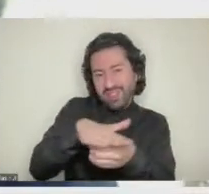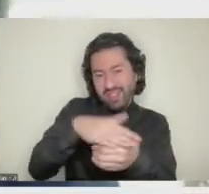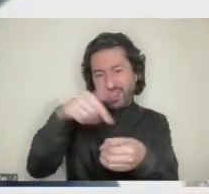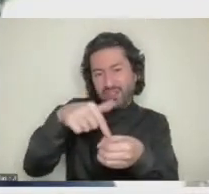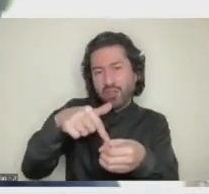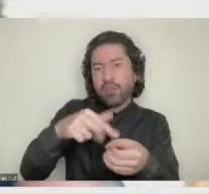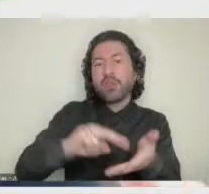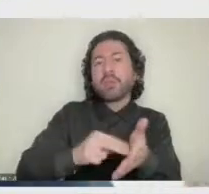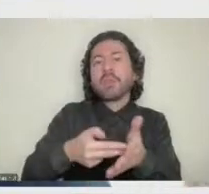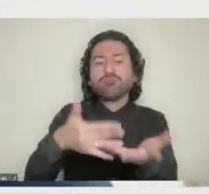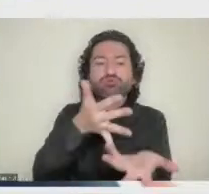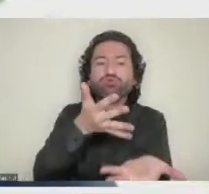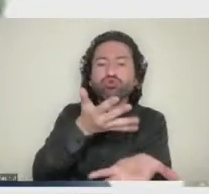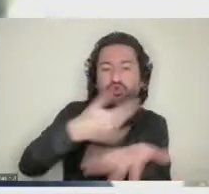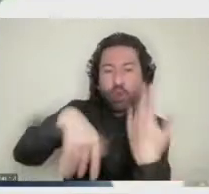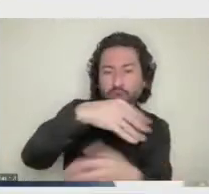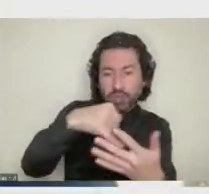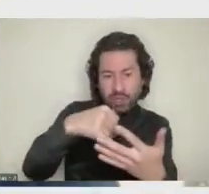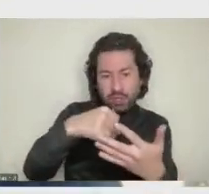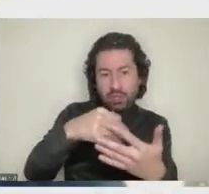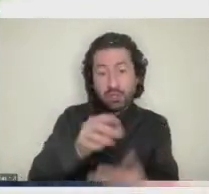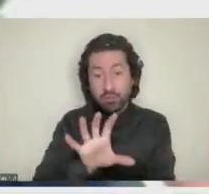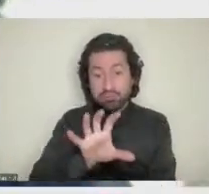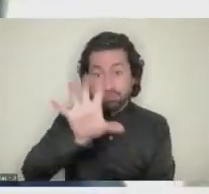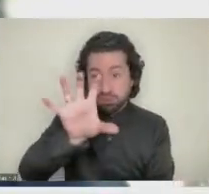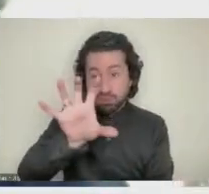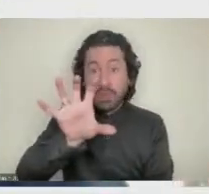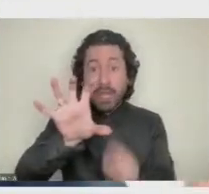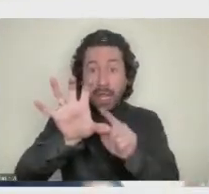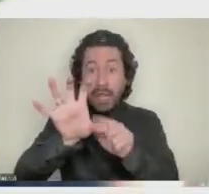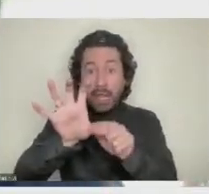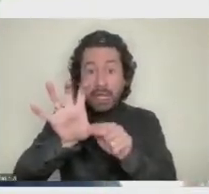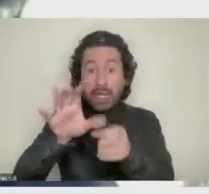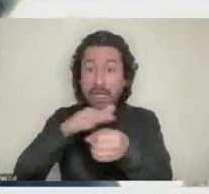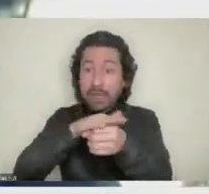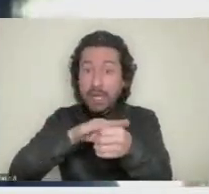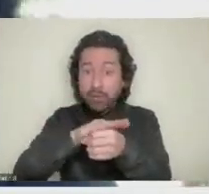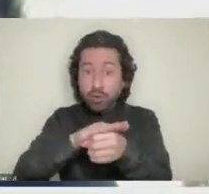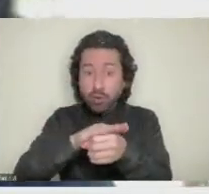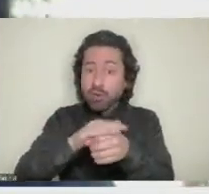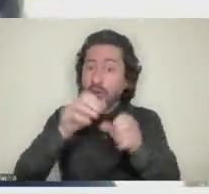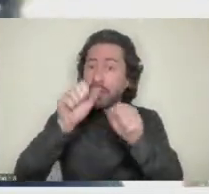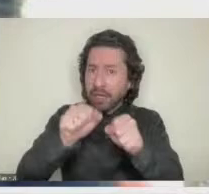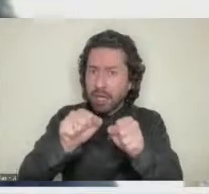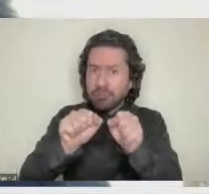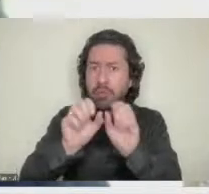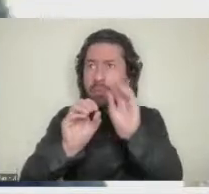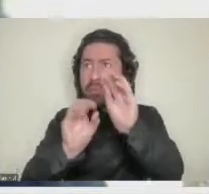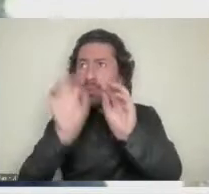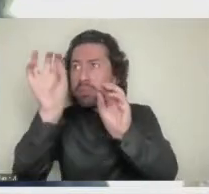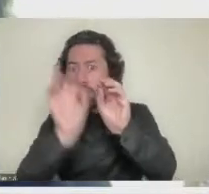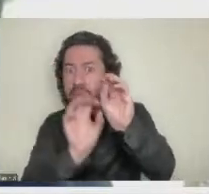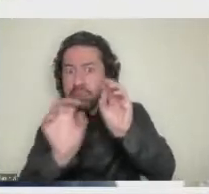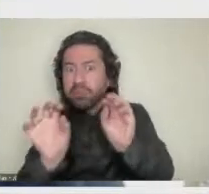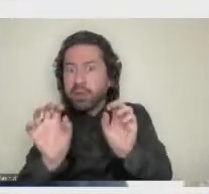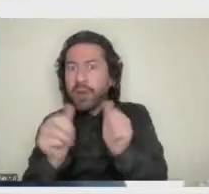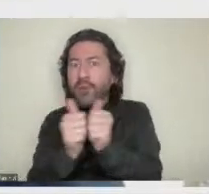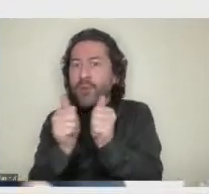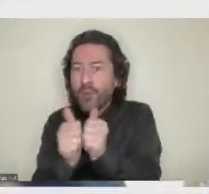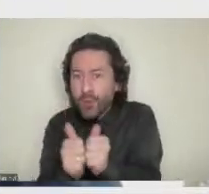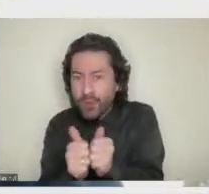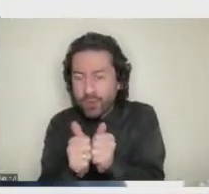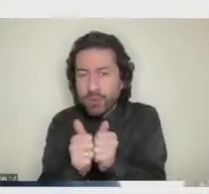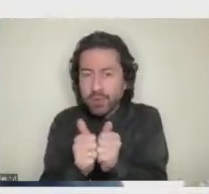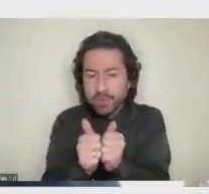limits have no relation with territories. Territories are social relations, and within a municipality or a territory, we can find